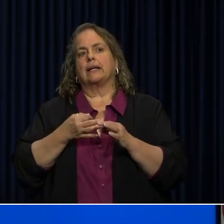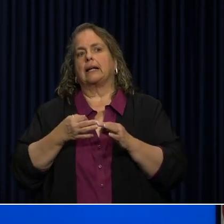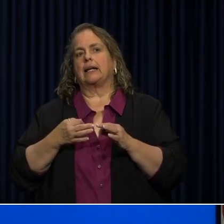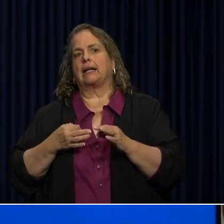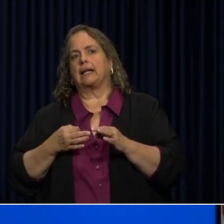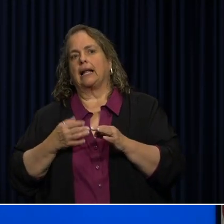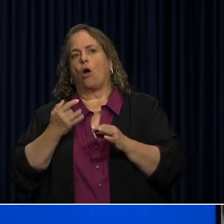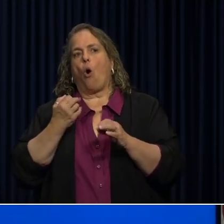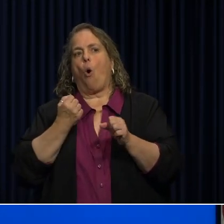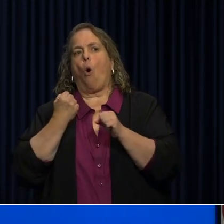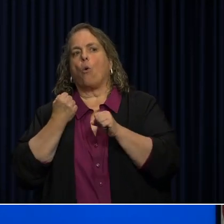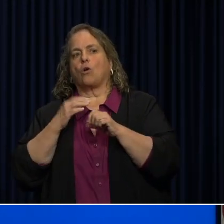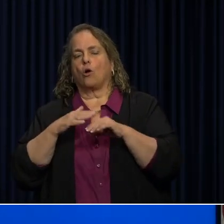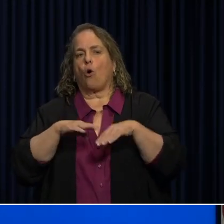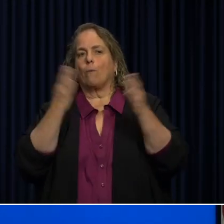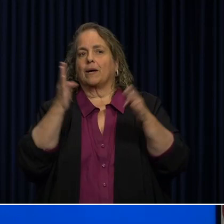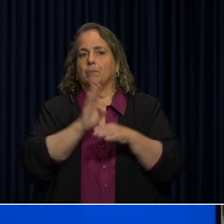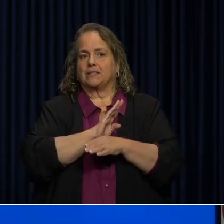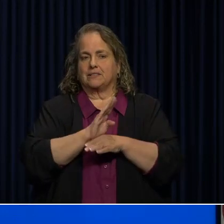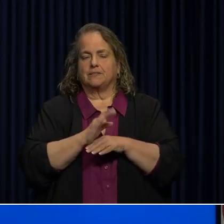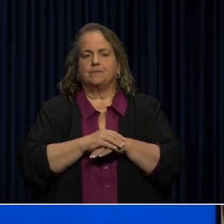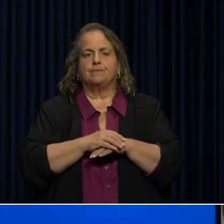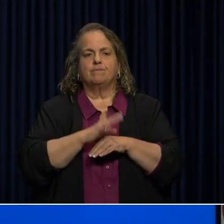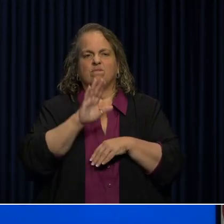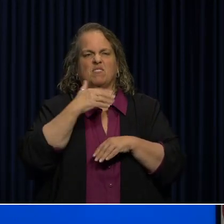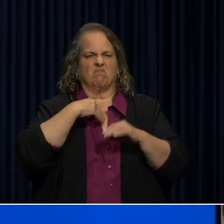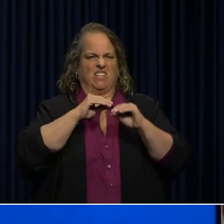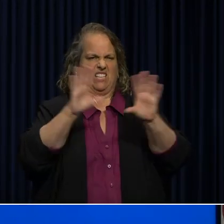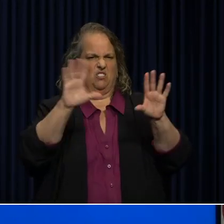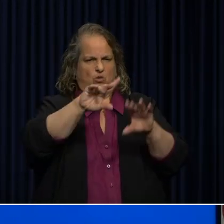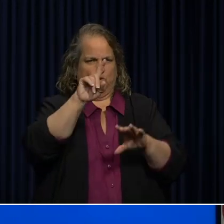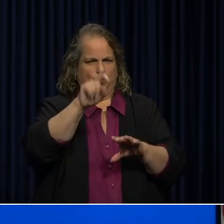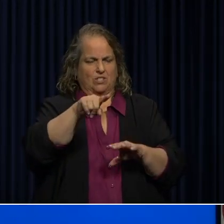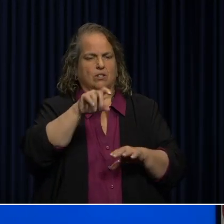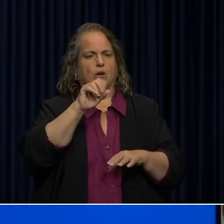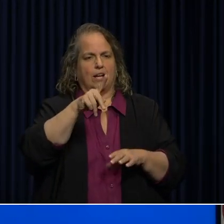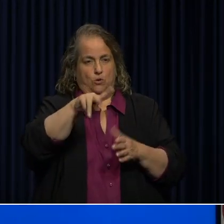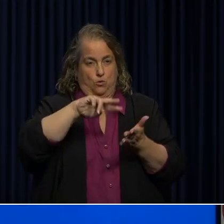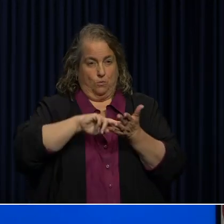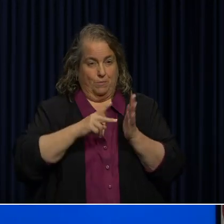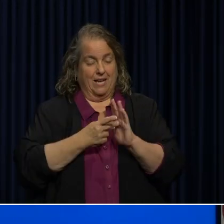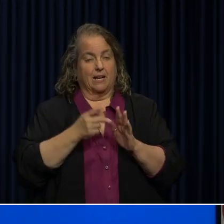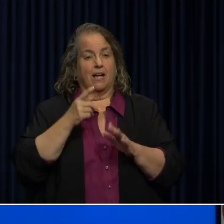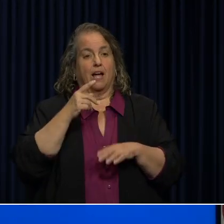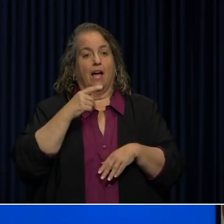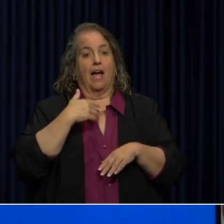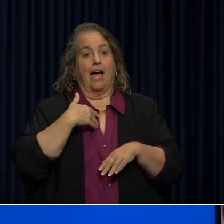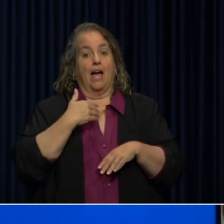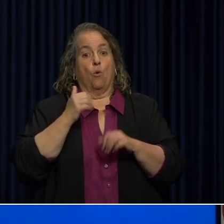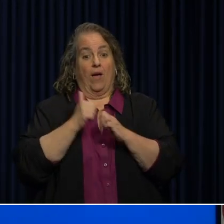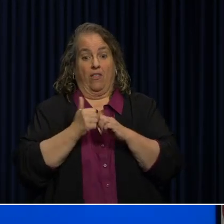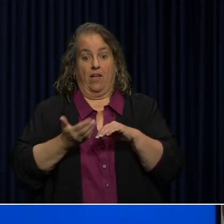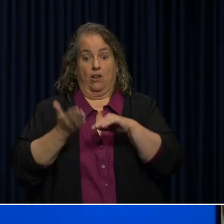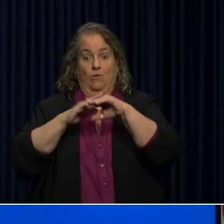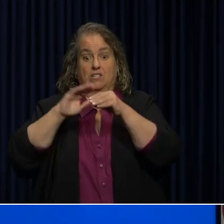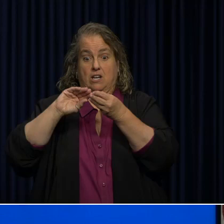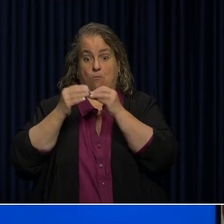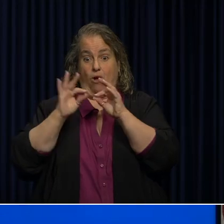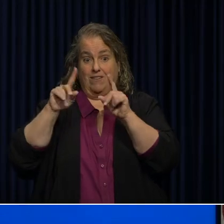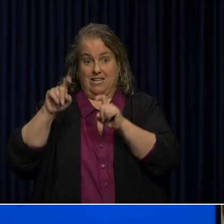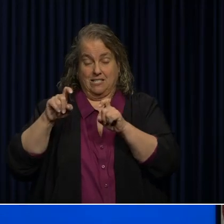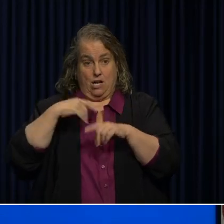question is, with increased capacity, am I worried about a second spike and what that might mean on